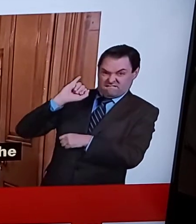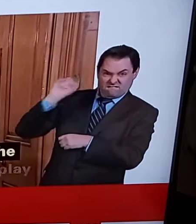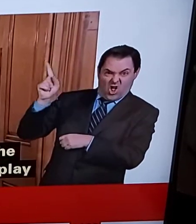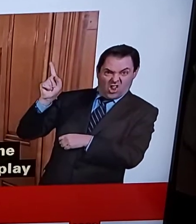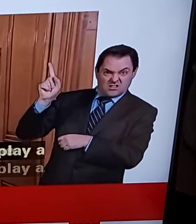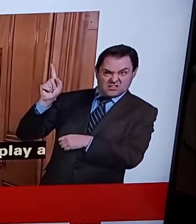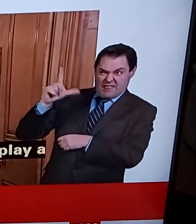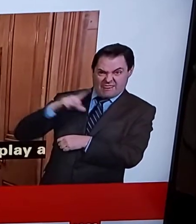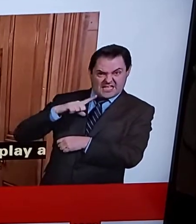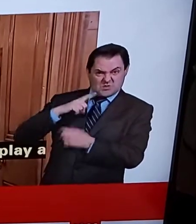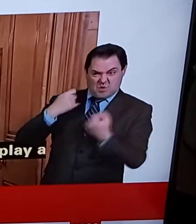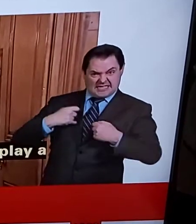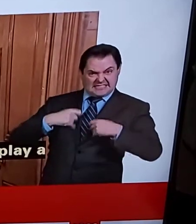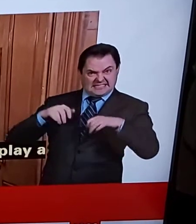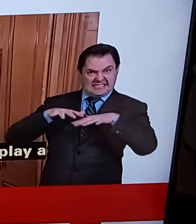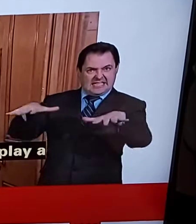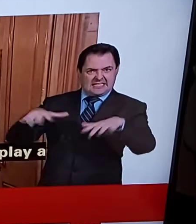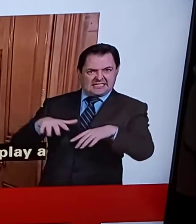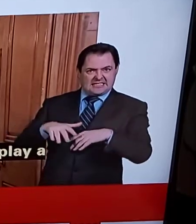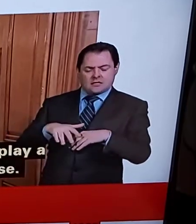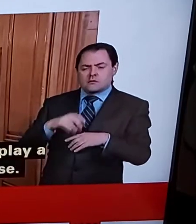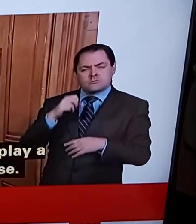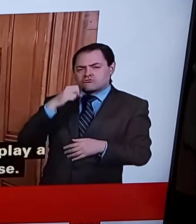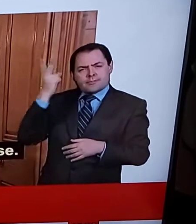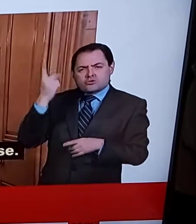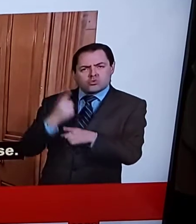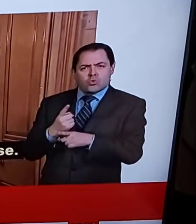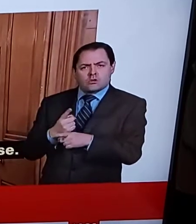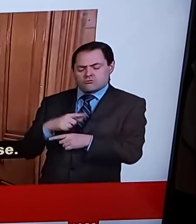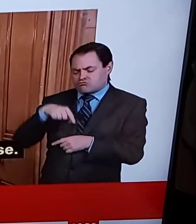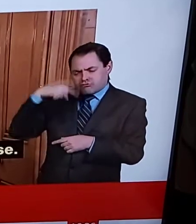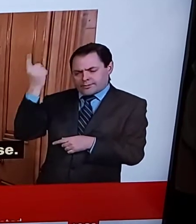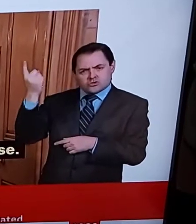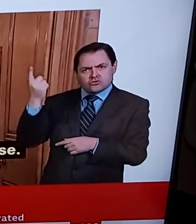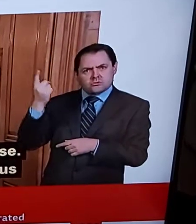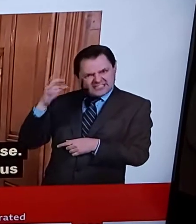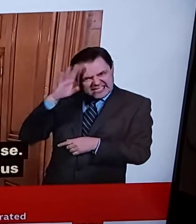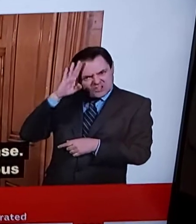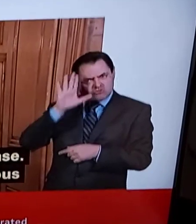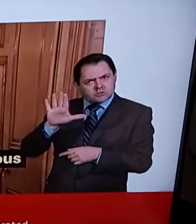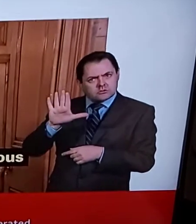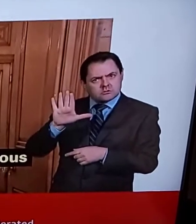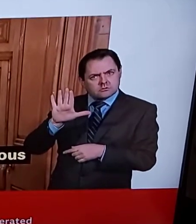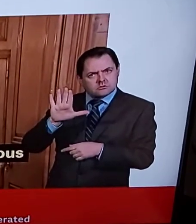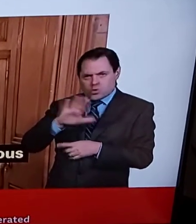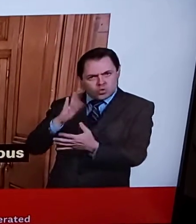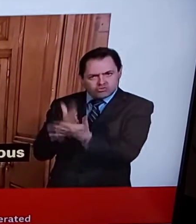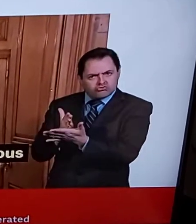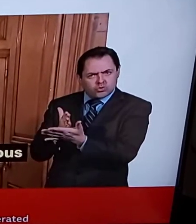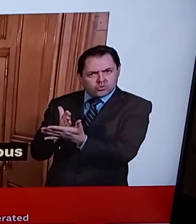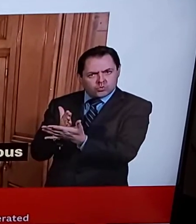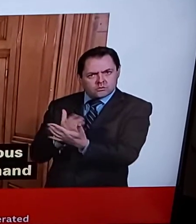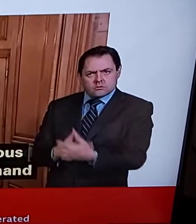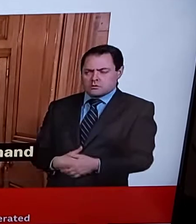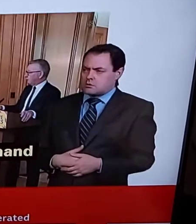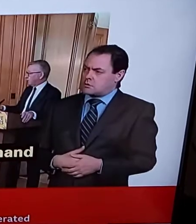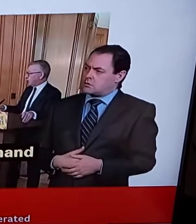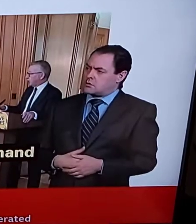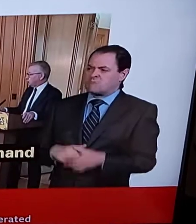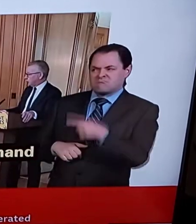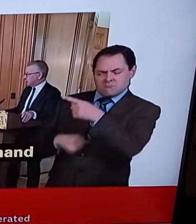just nonsense, dangerous nonsense as well. And I'll hand over to Steve to say a little bit more about the vital